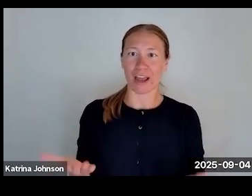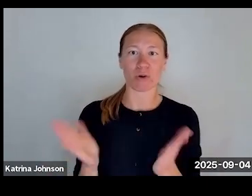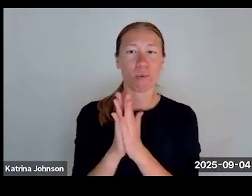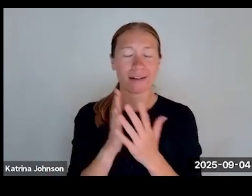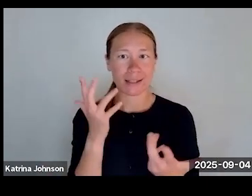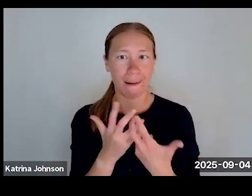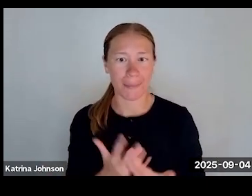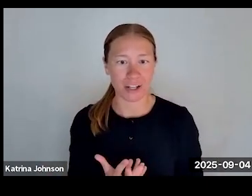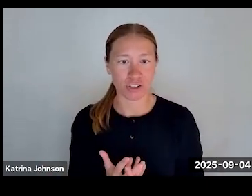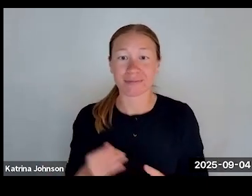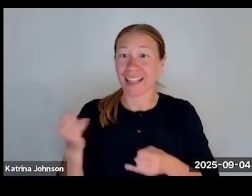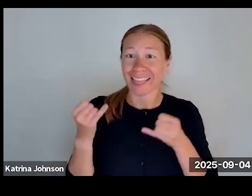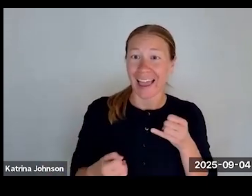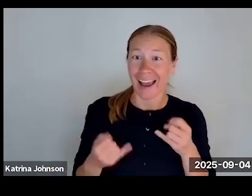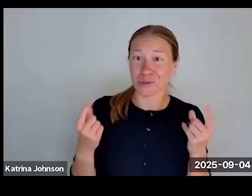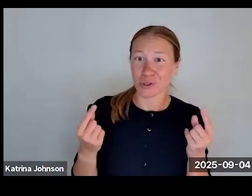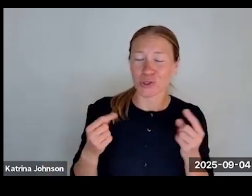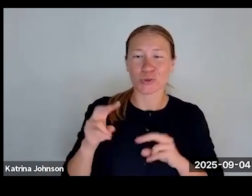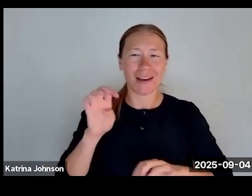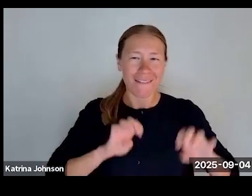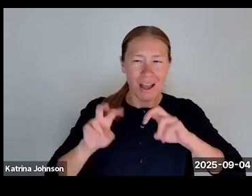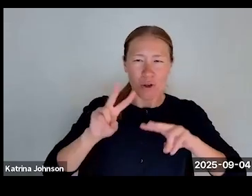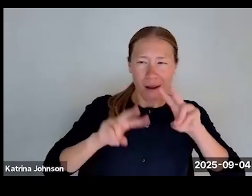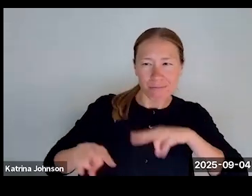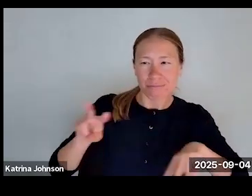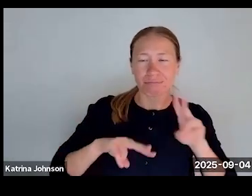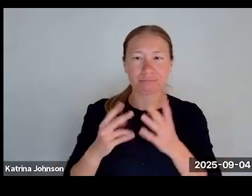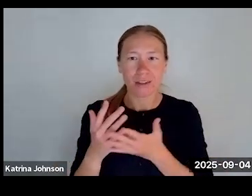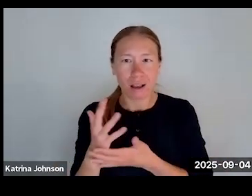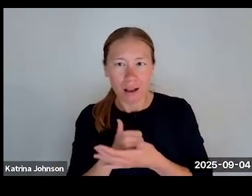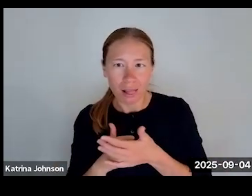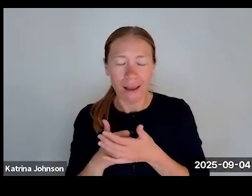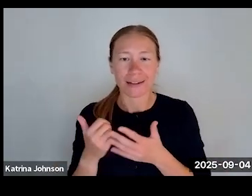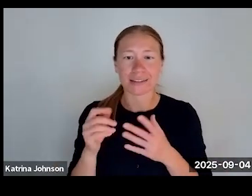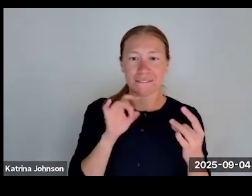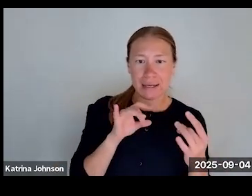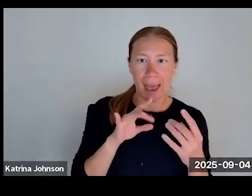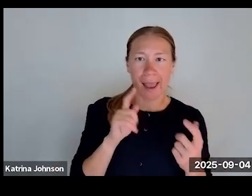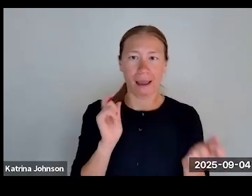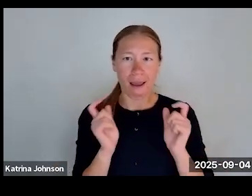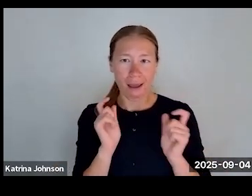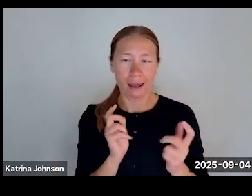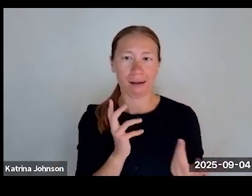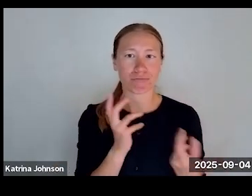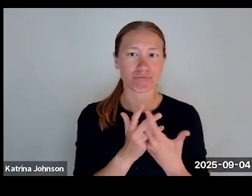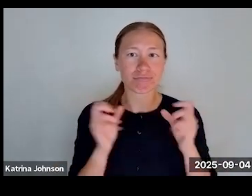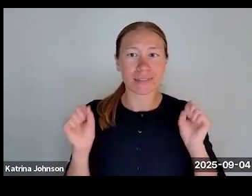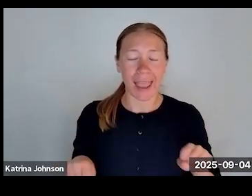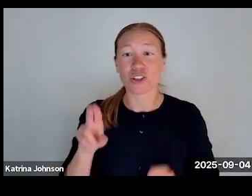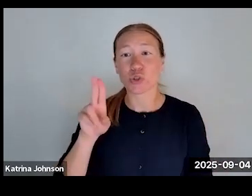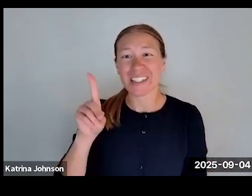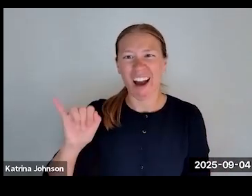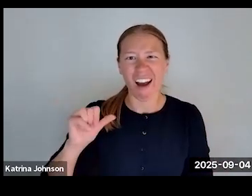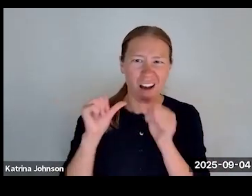we evaluate. We observe, collect feedback, and make adjustments. UDI is an ongoing process